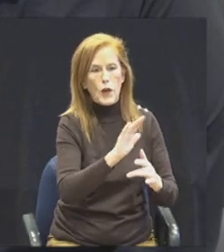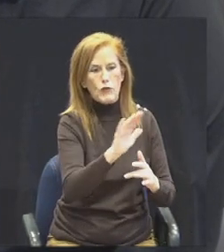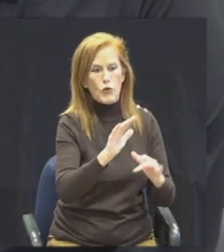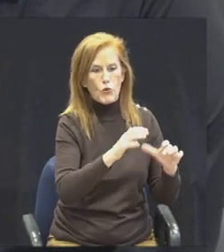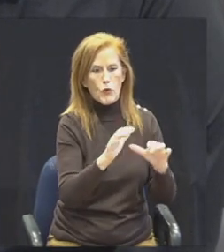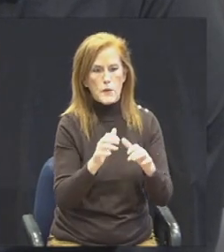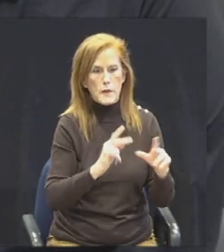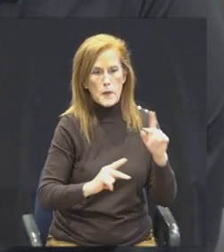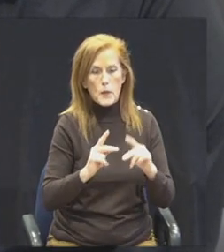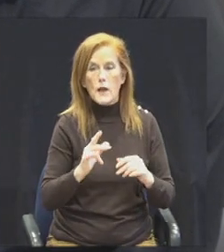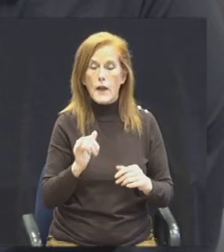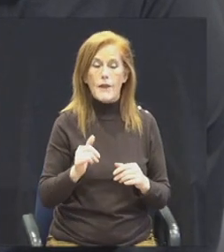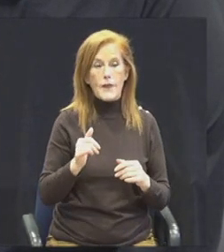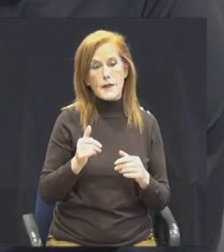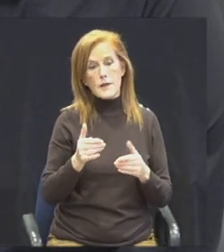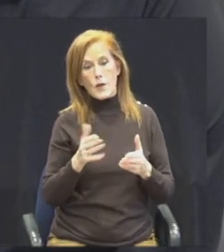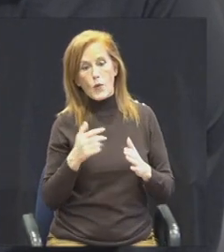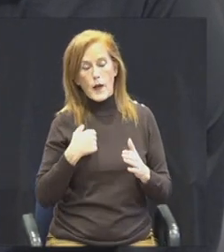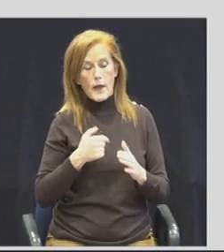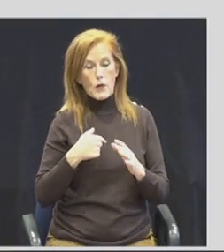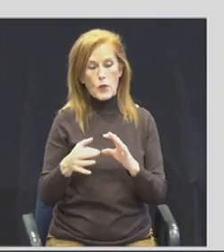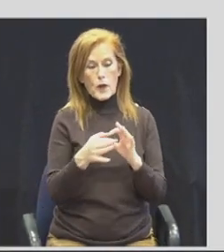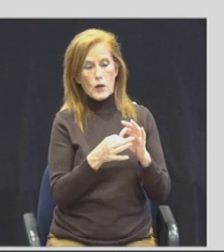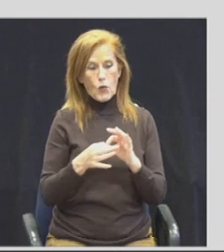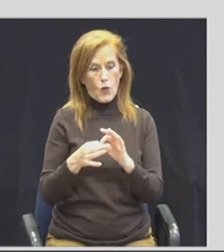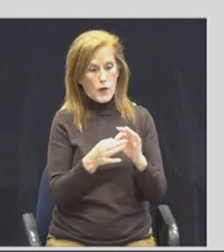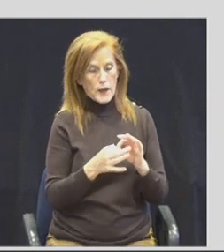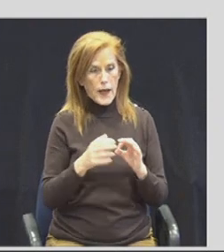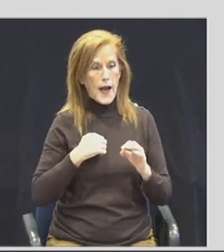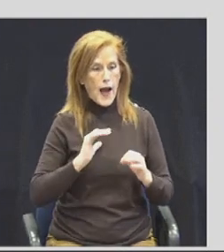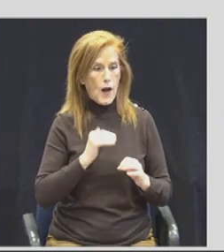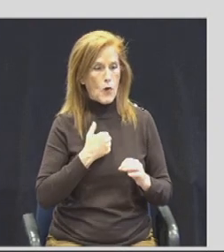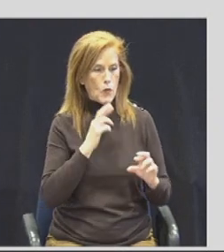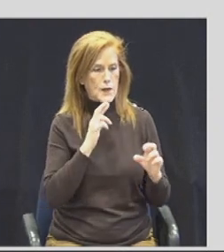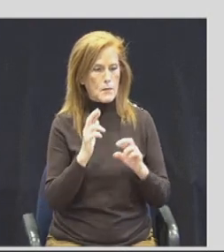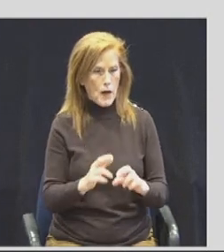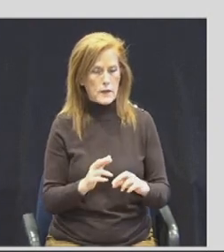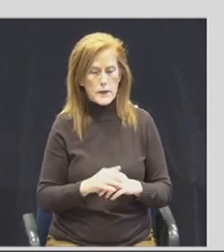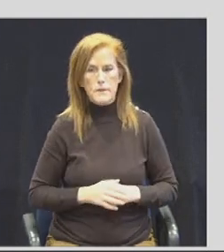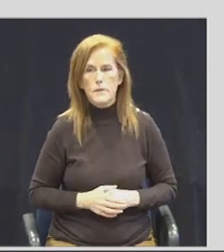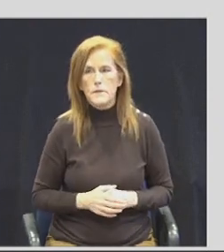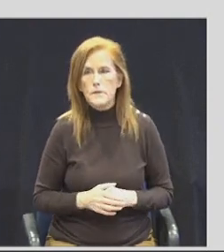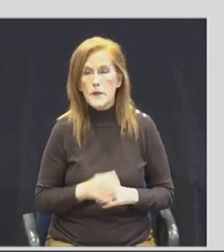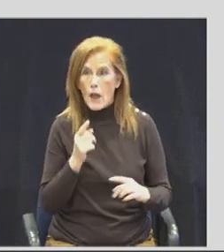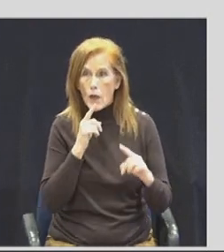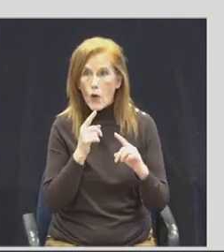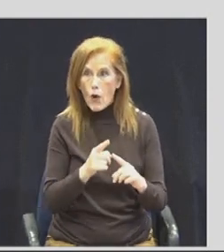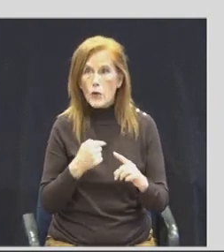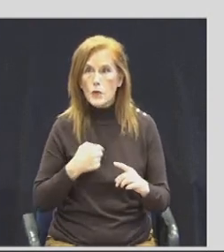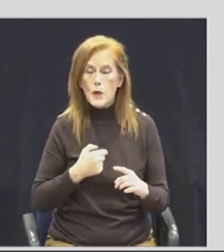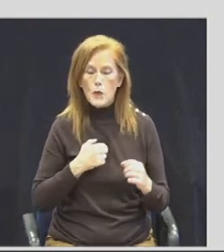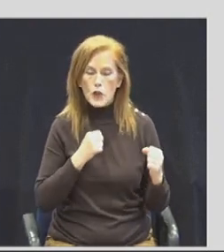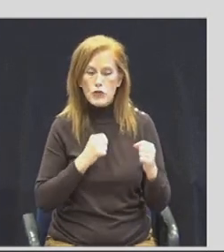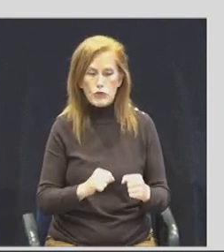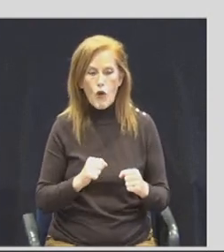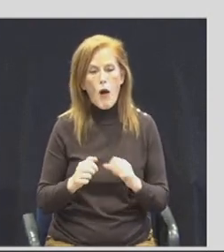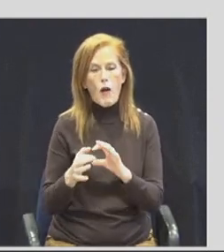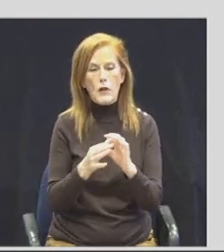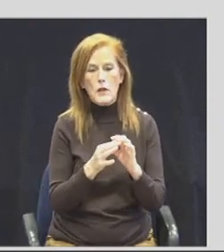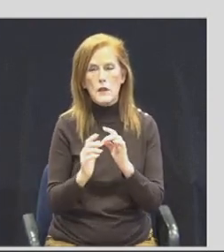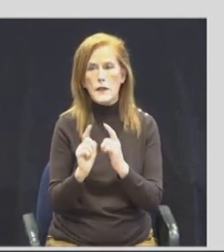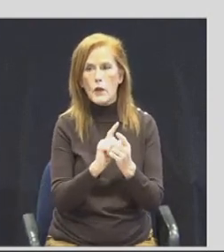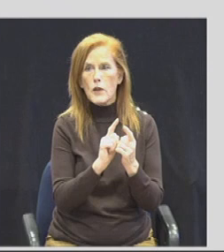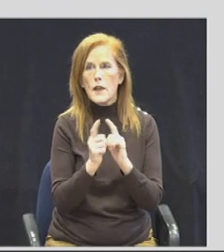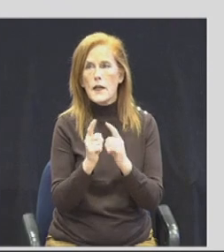And that's how we get a coordinated public health response. Our goals coming out of this, we want to build a strong network of governmental and